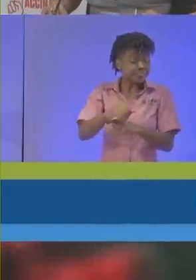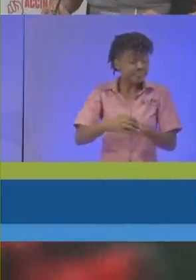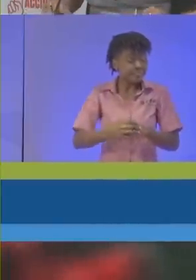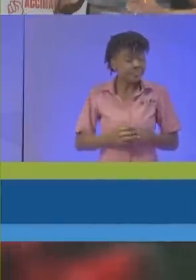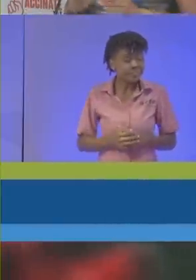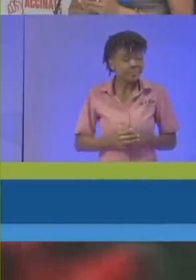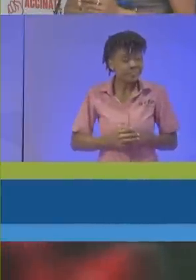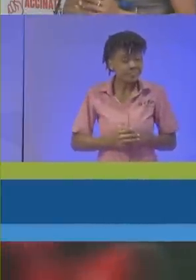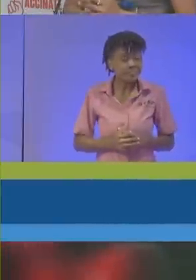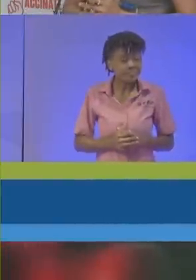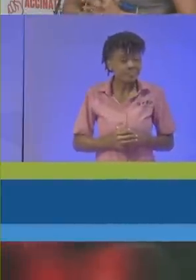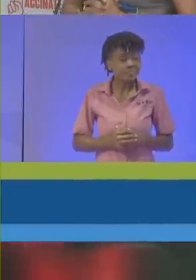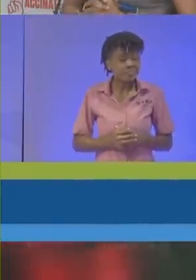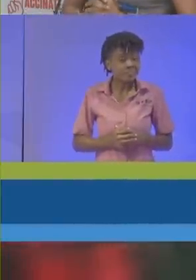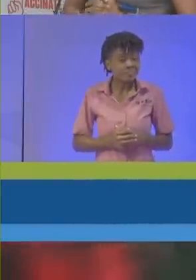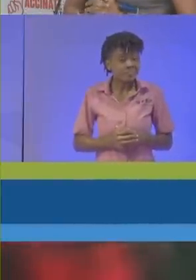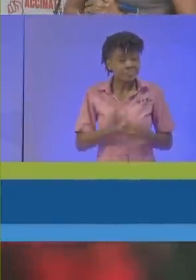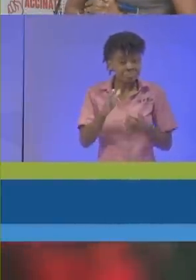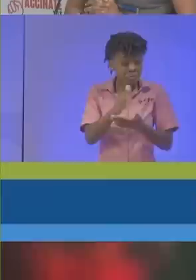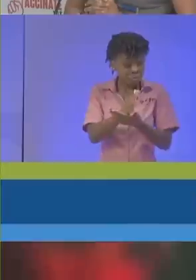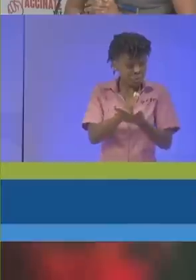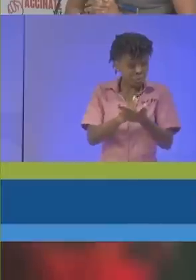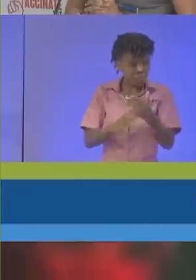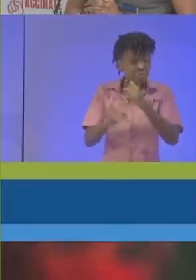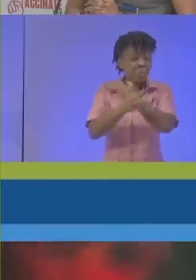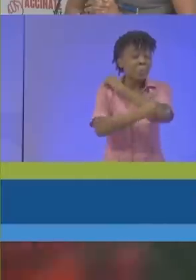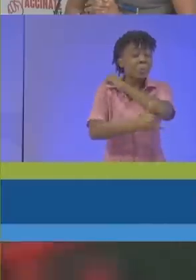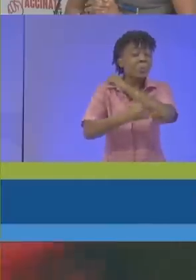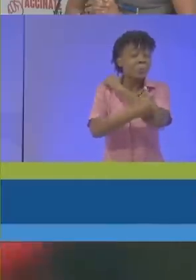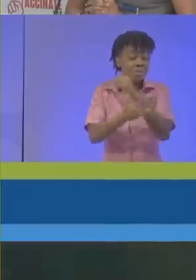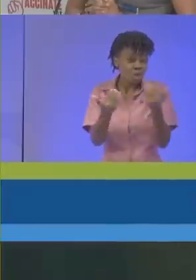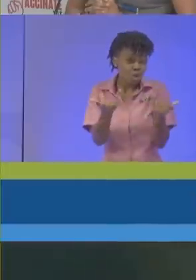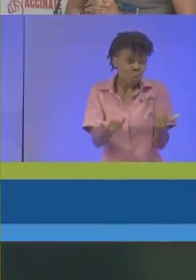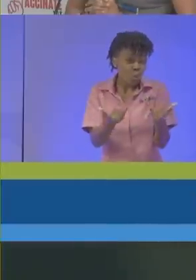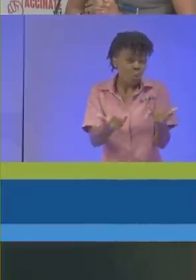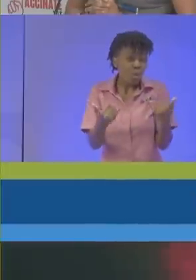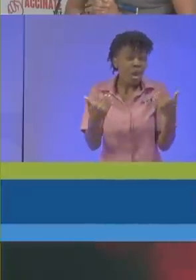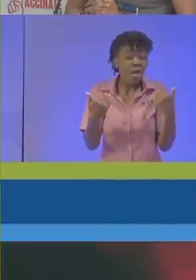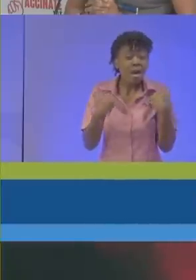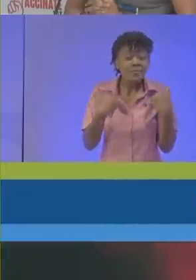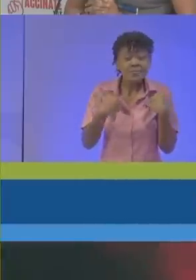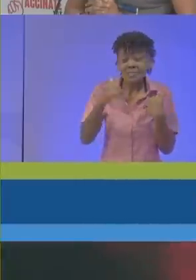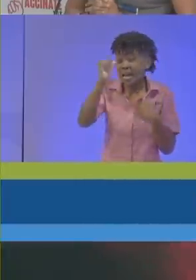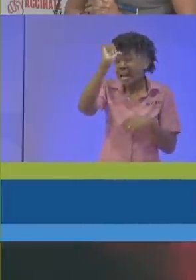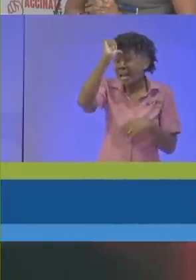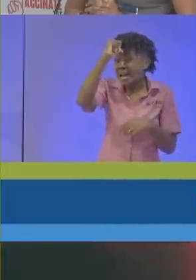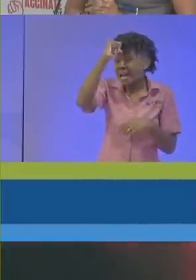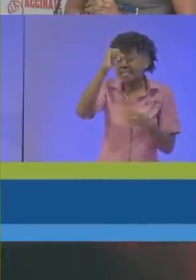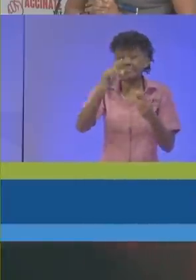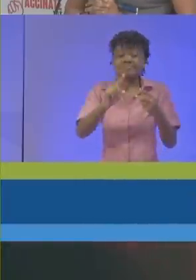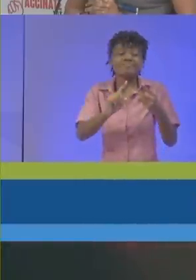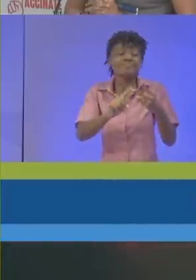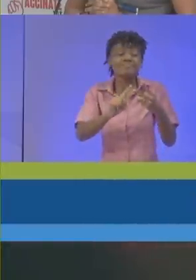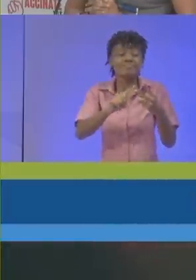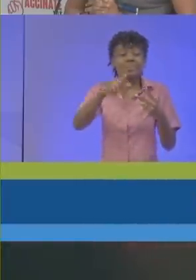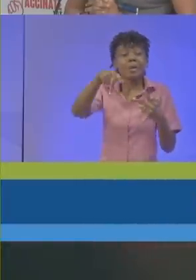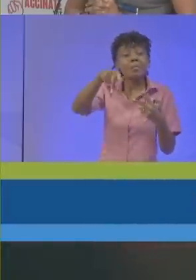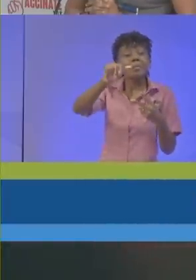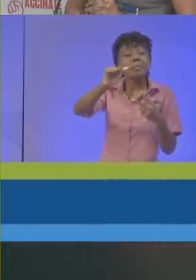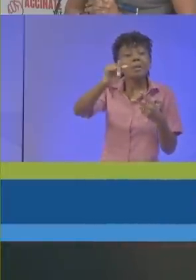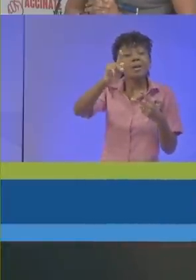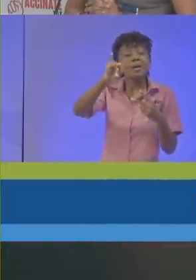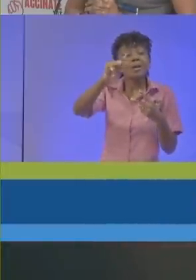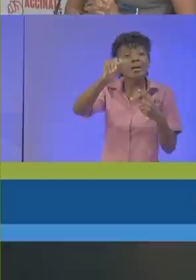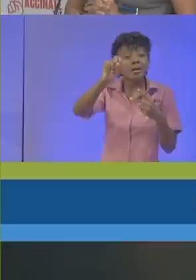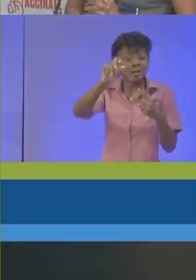some countries here below where we currently have outbreak: India, Nigeria, Somalia, Pakistan, Democratic Republic